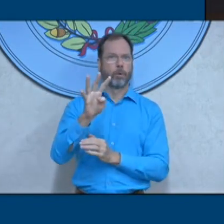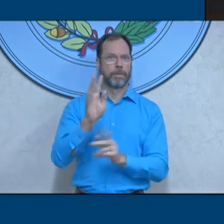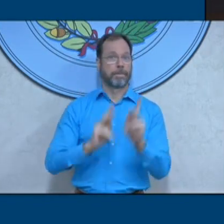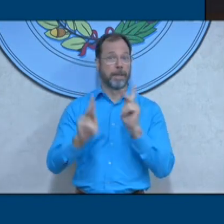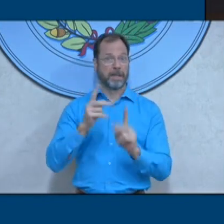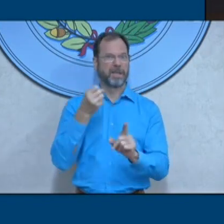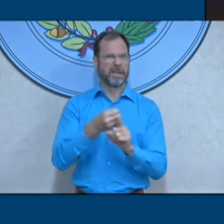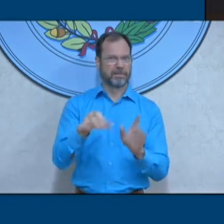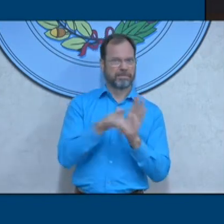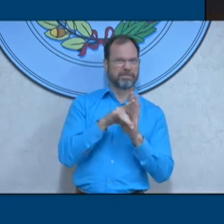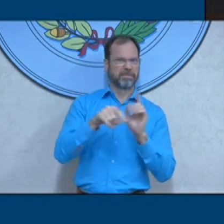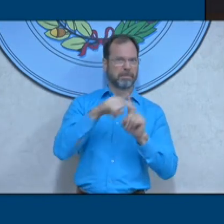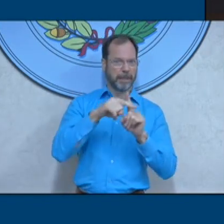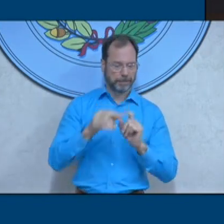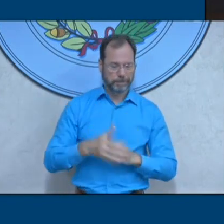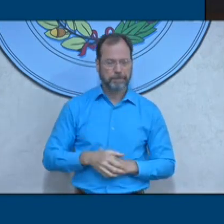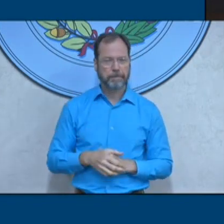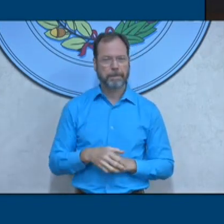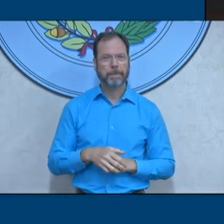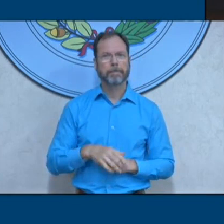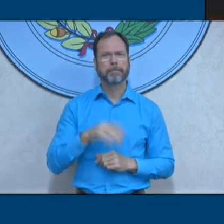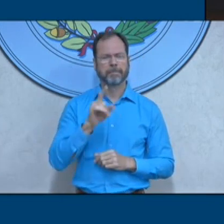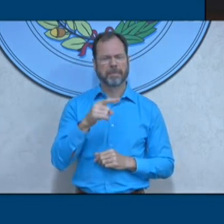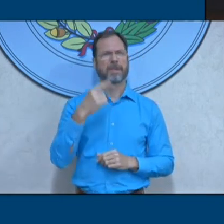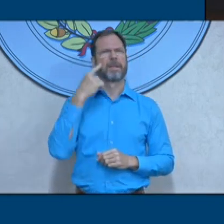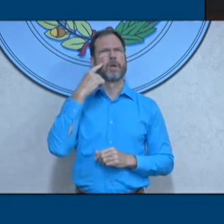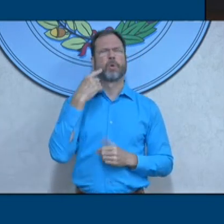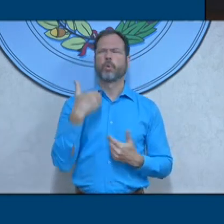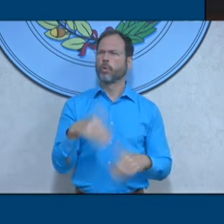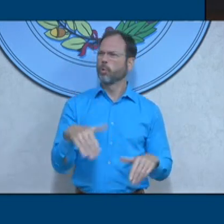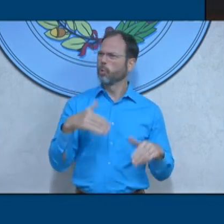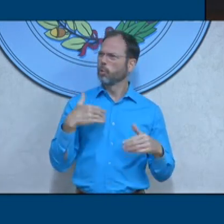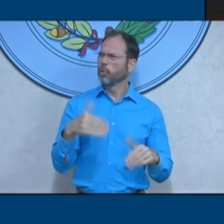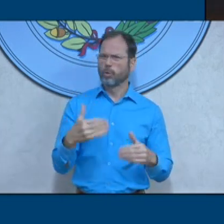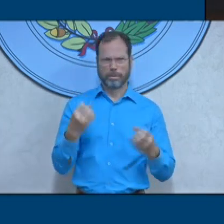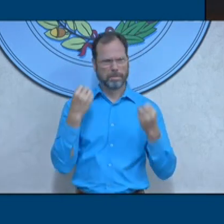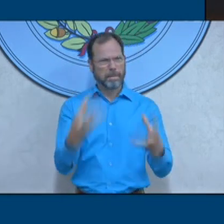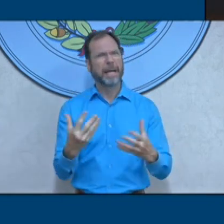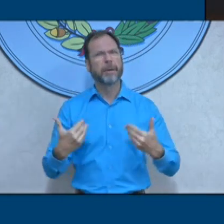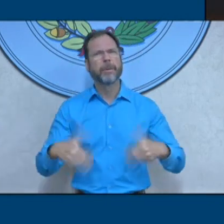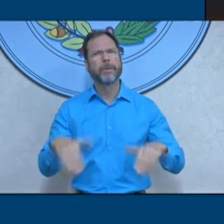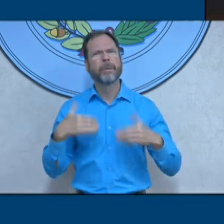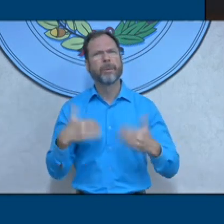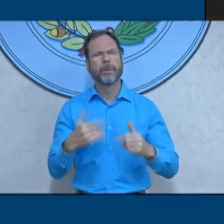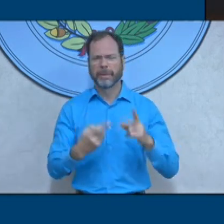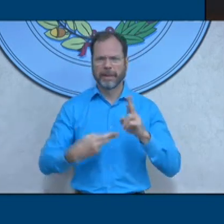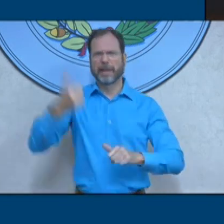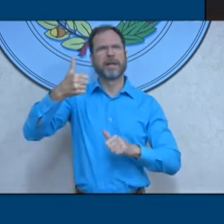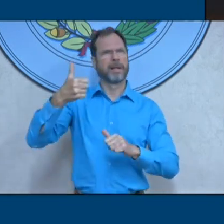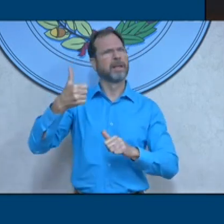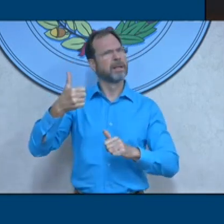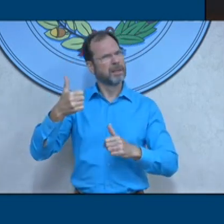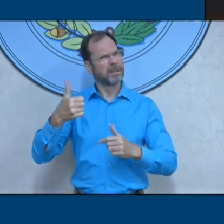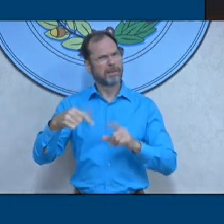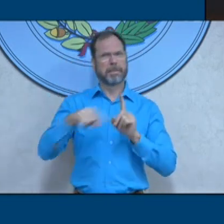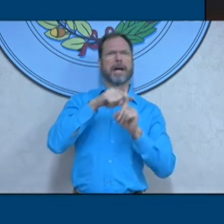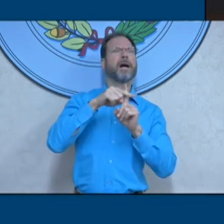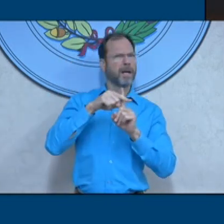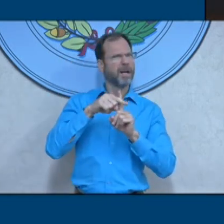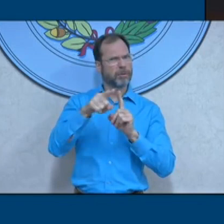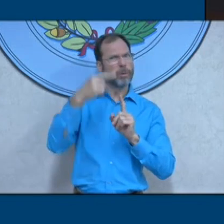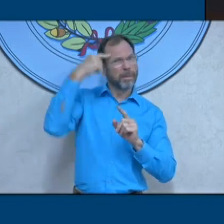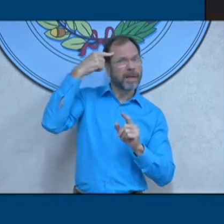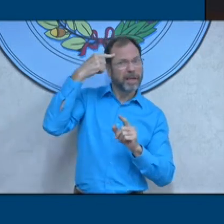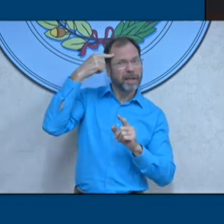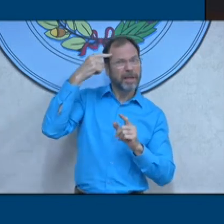2,504. If you hear that number and saw how large it was and saw that it was the highest number of people testing positive, that